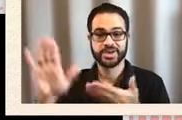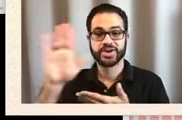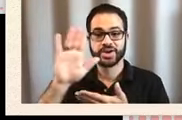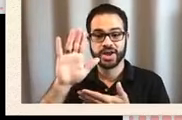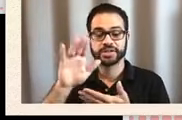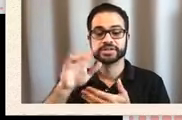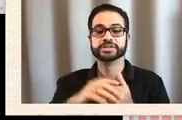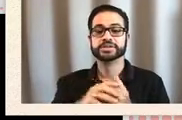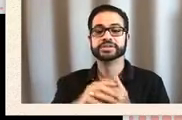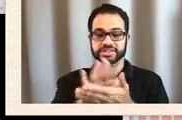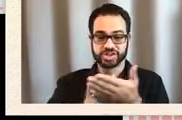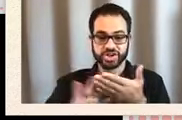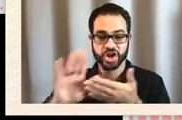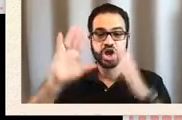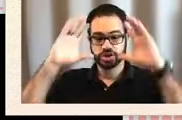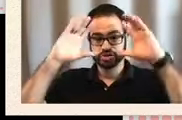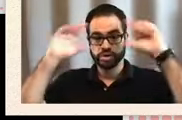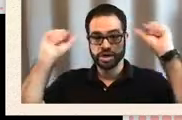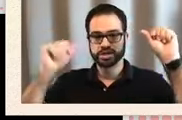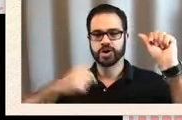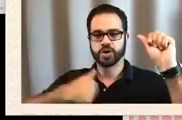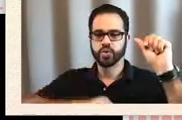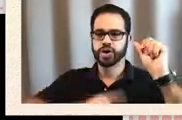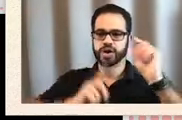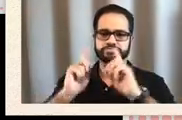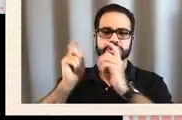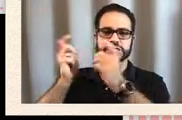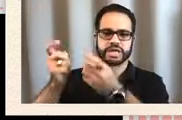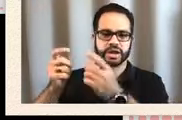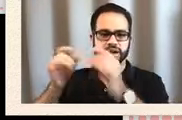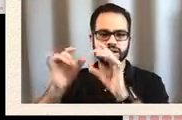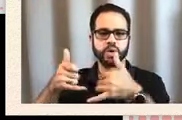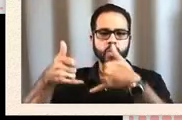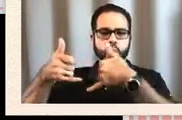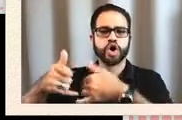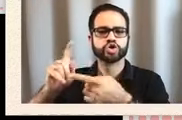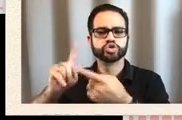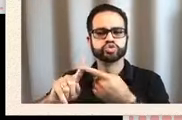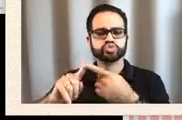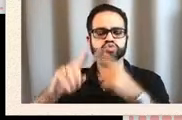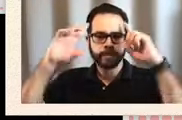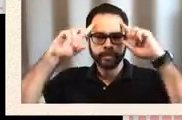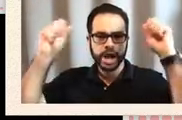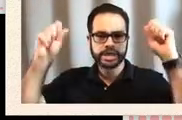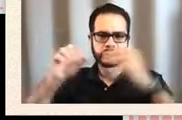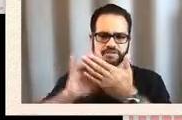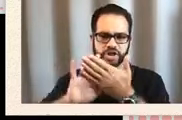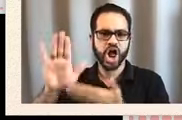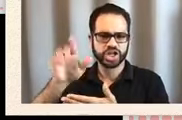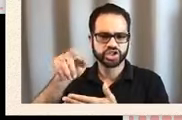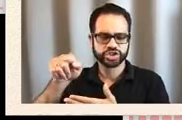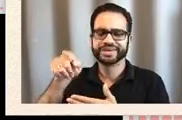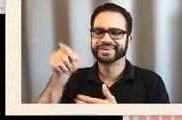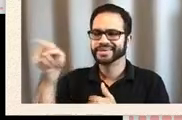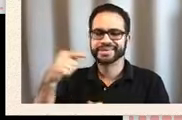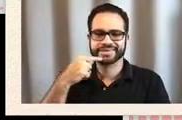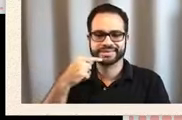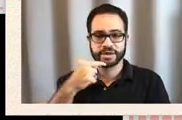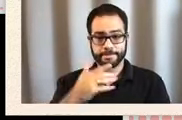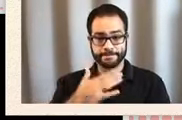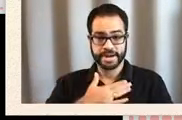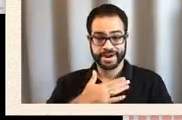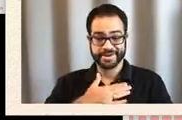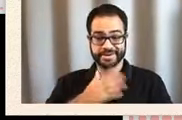president, we presented an award to the college president. And he said that my speech was